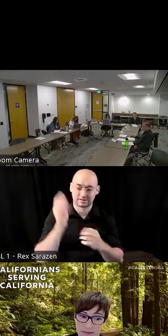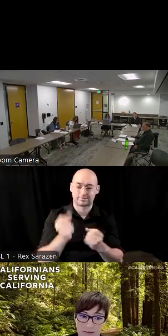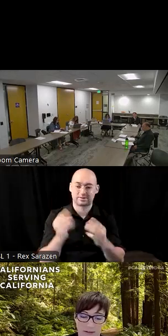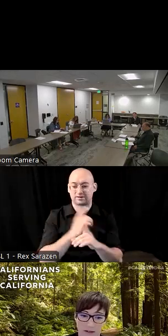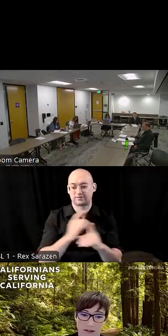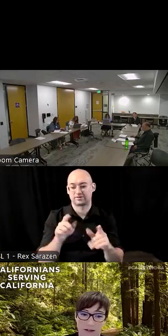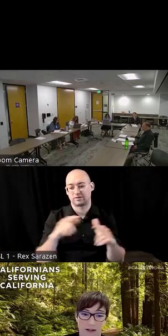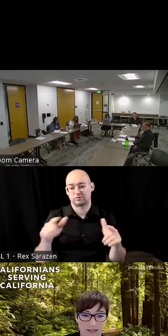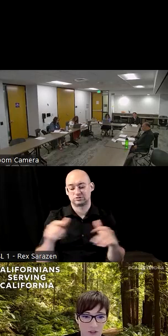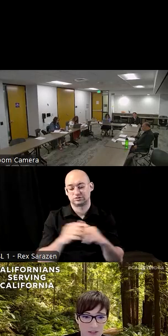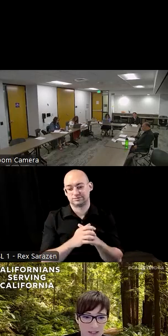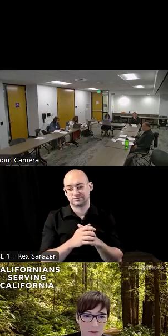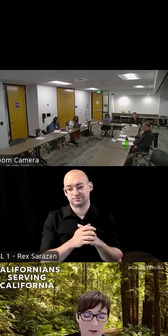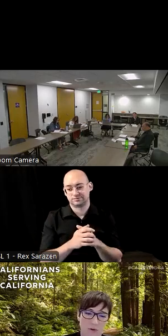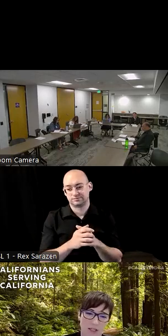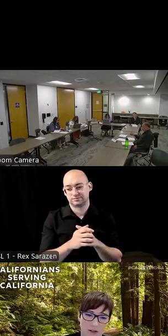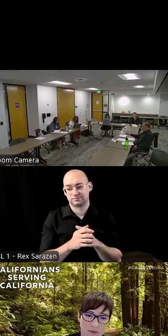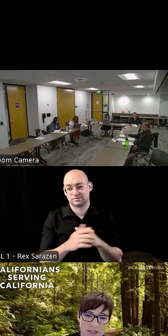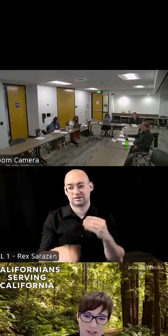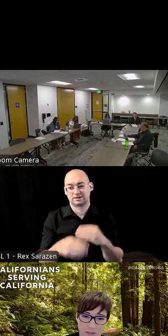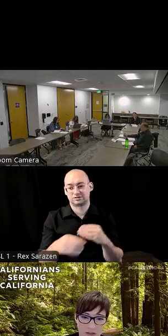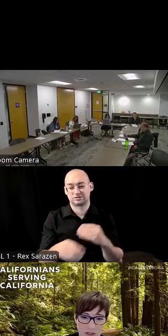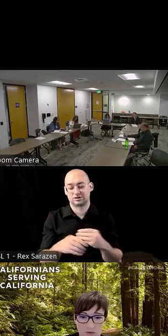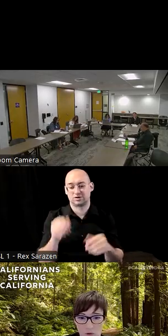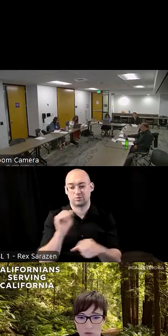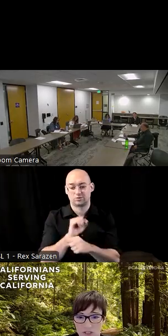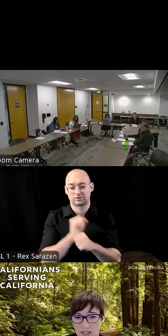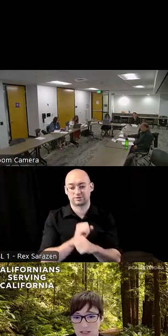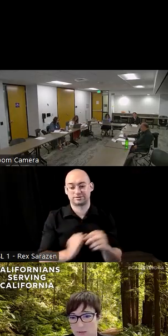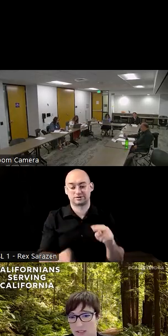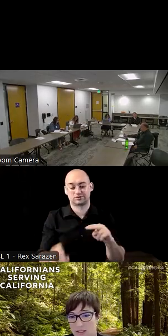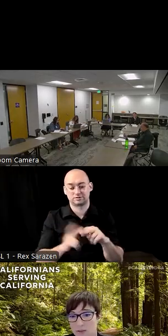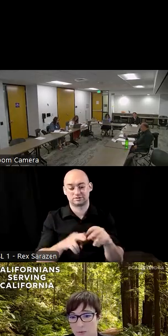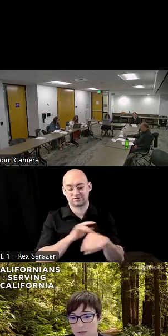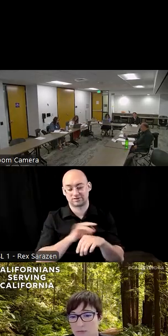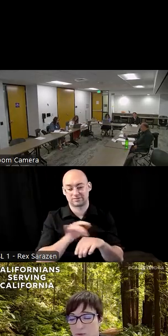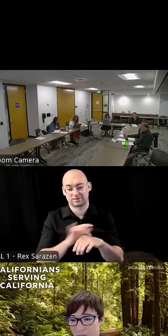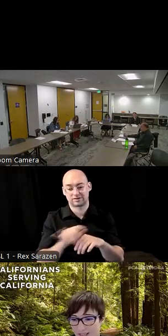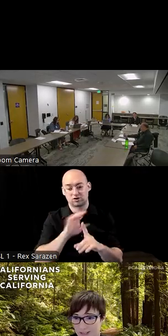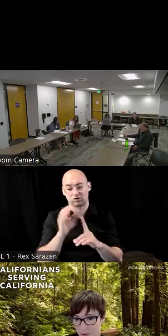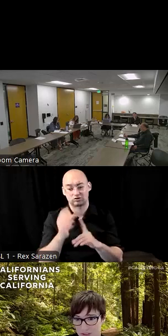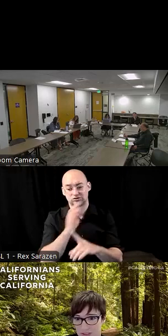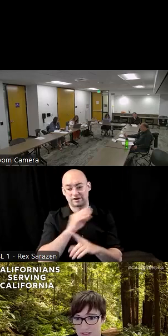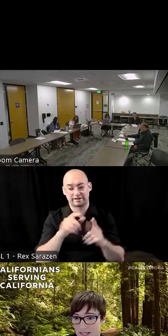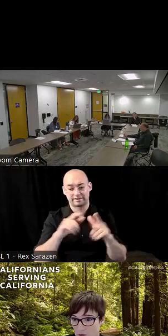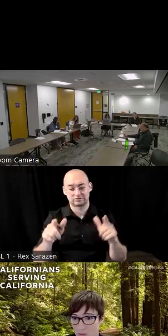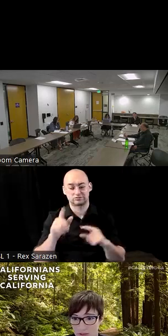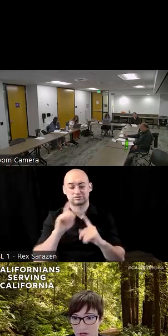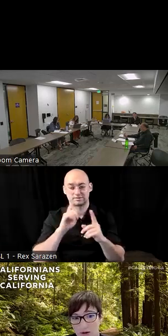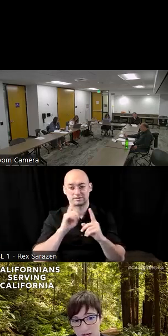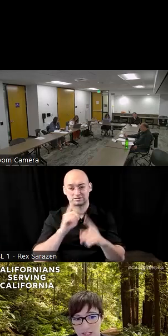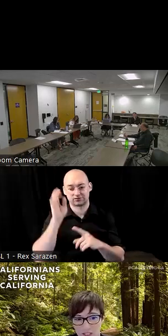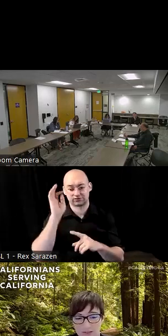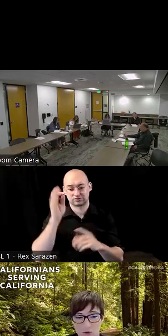formats. Additionally, we are working to increase availability of culturally and linguistically responsive future planning services and